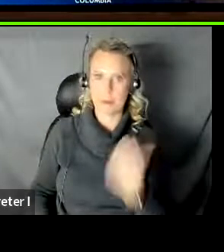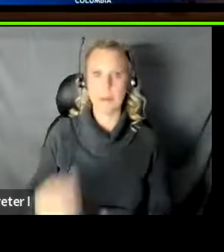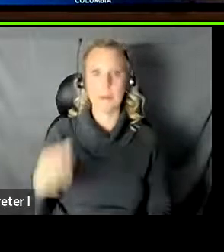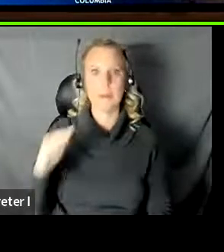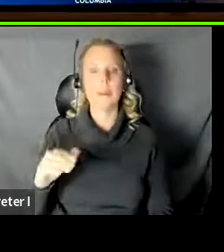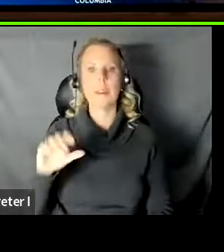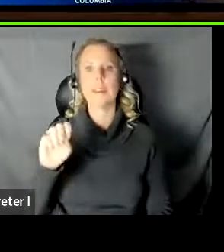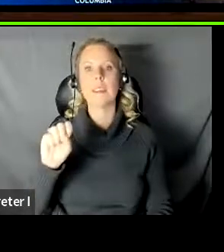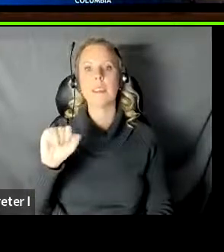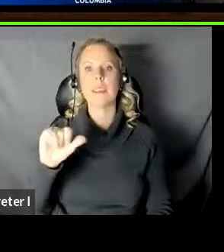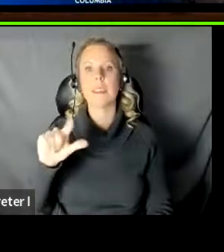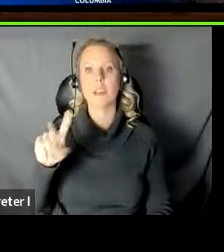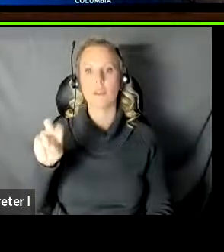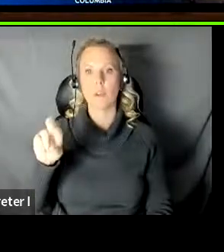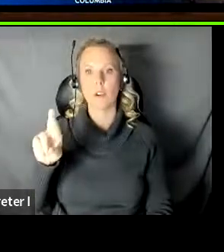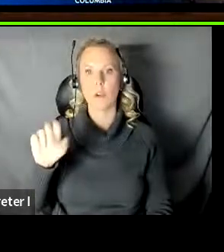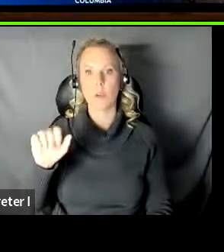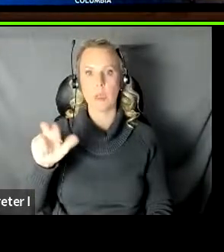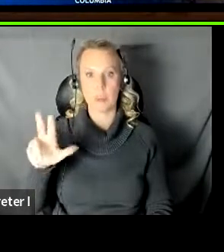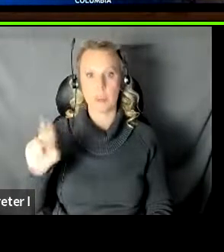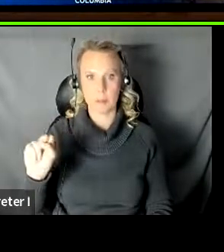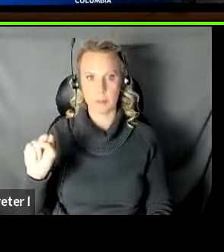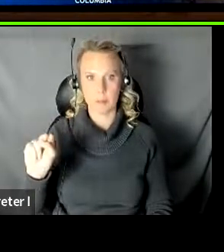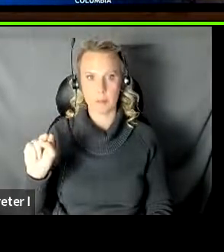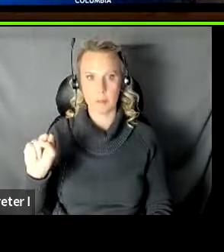Councilmember Silverman.